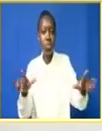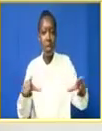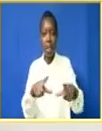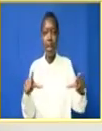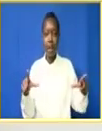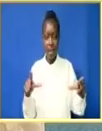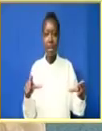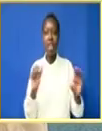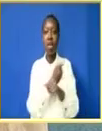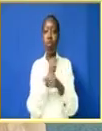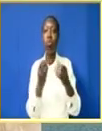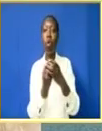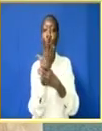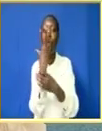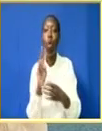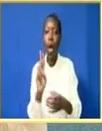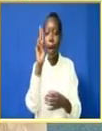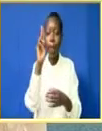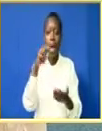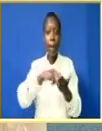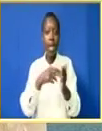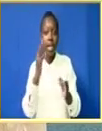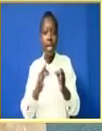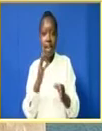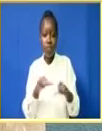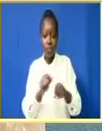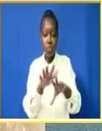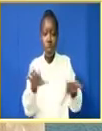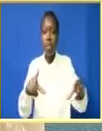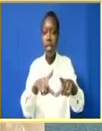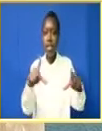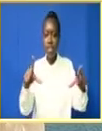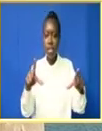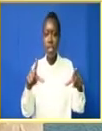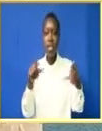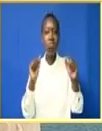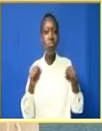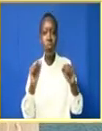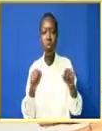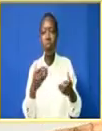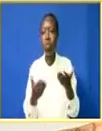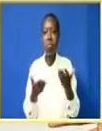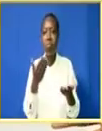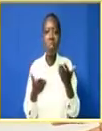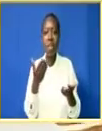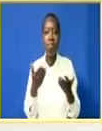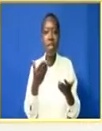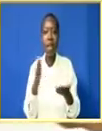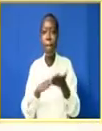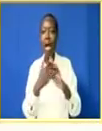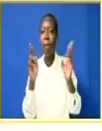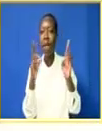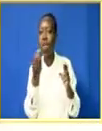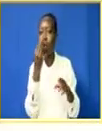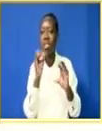up. Does that mean that if it spreads on the ground, it won't get to get ripe or it won't grow? What will happen to the plant if it grows